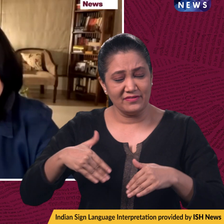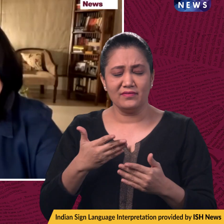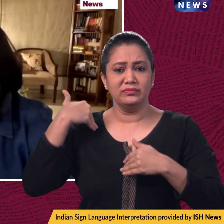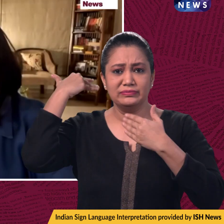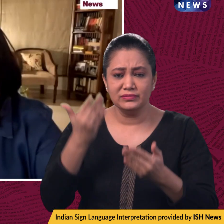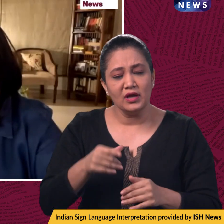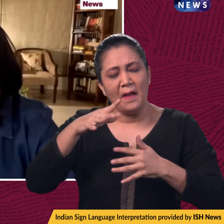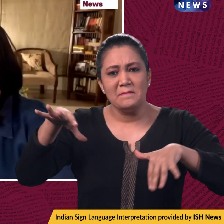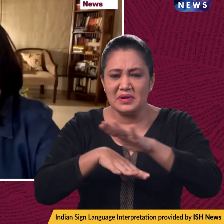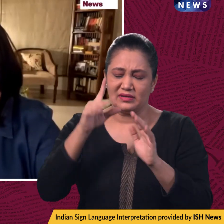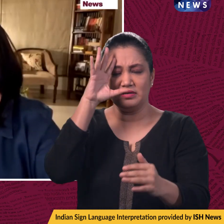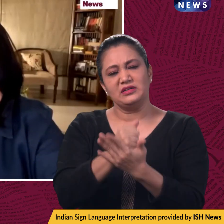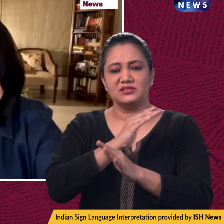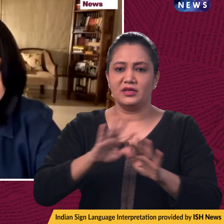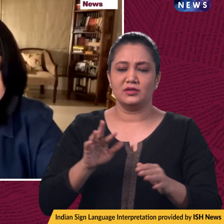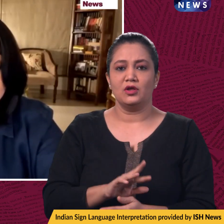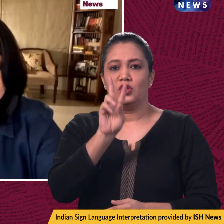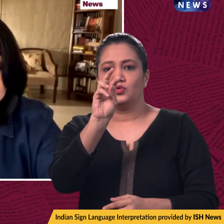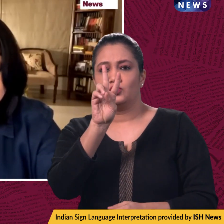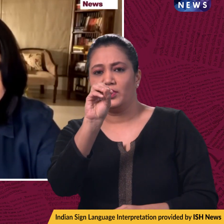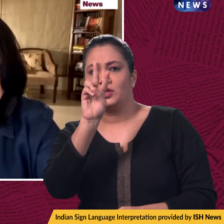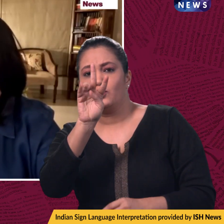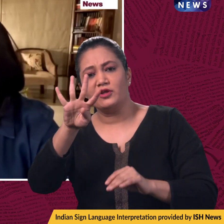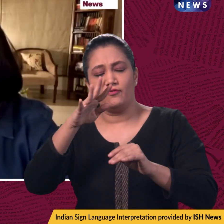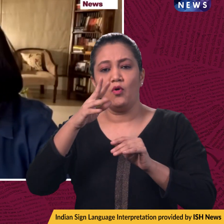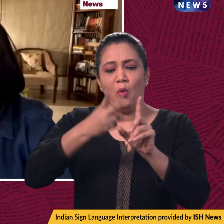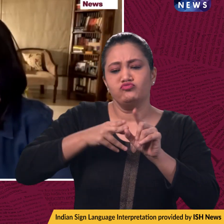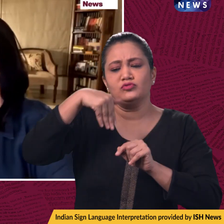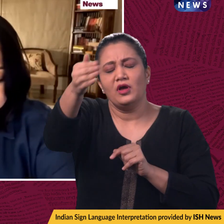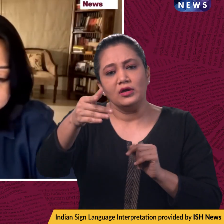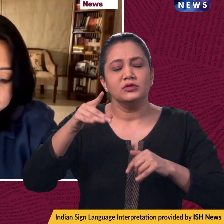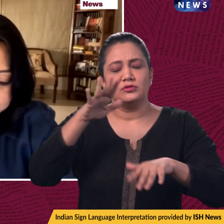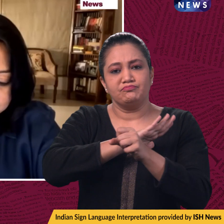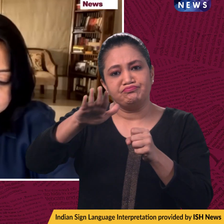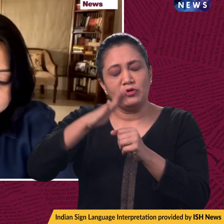its plan of ending whaling completely by 2024. Still 2 years